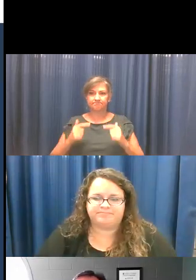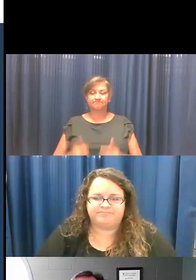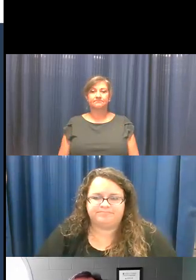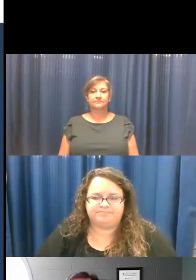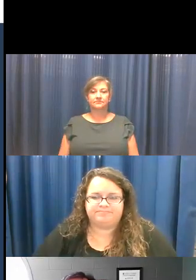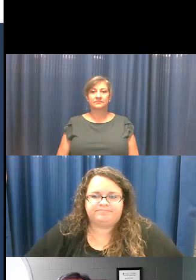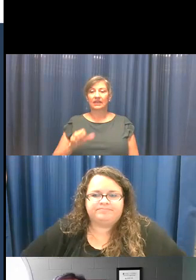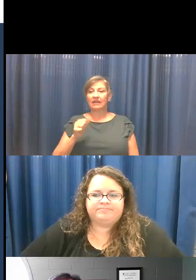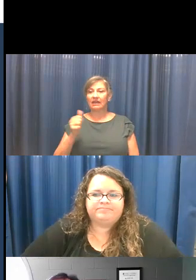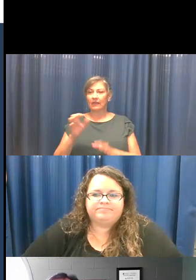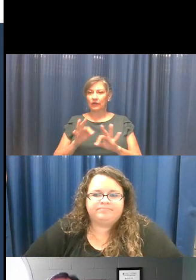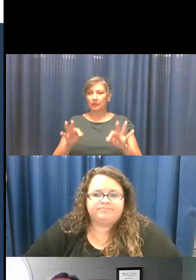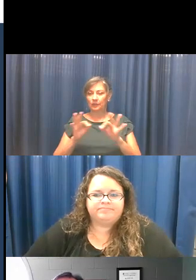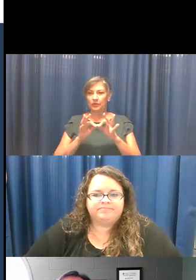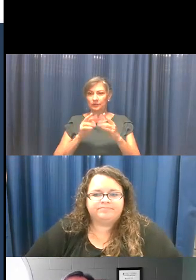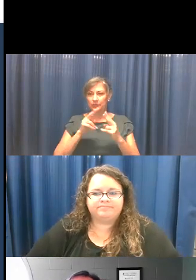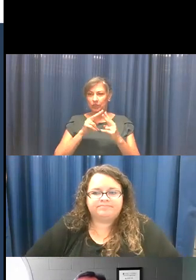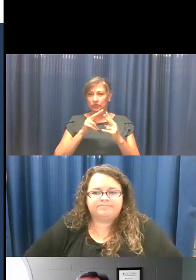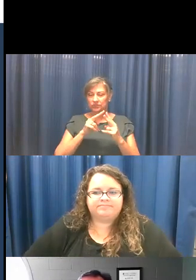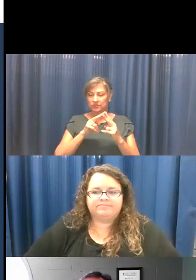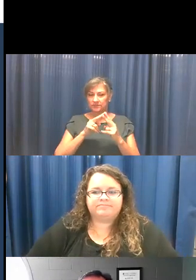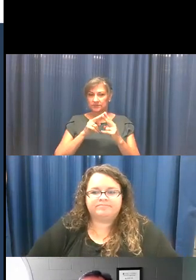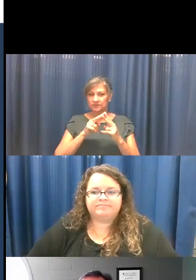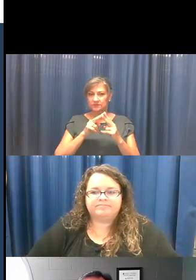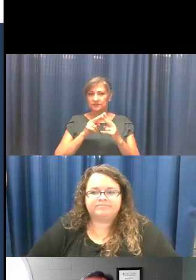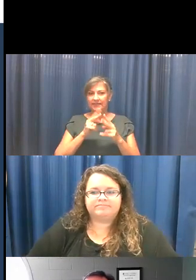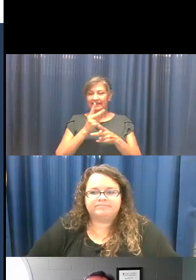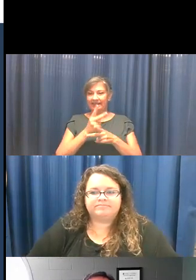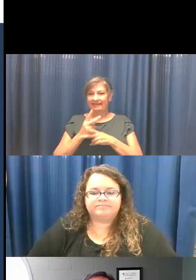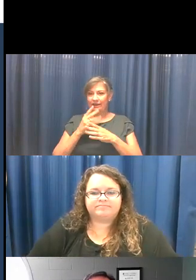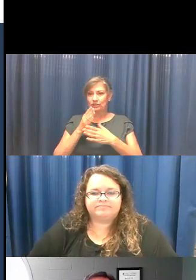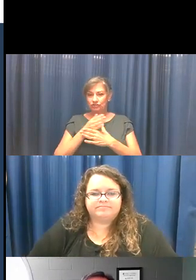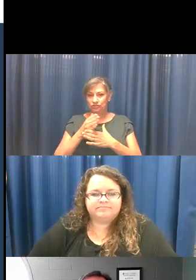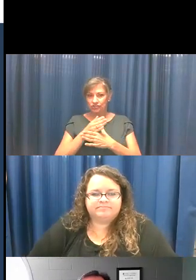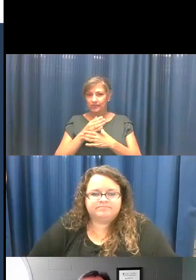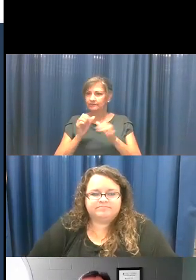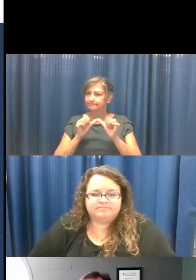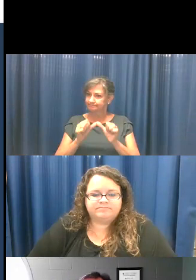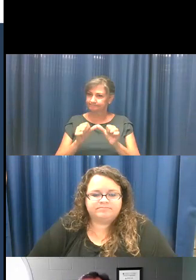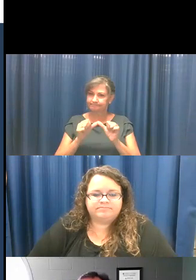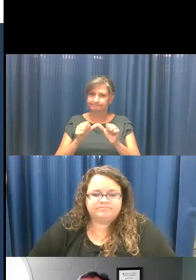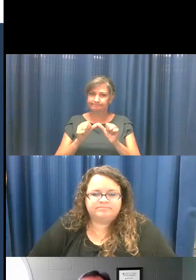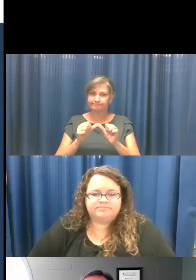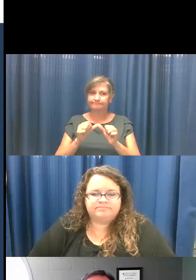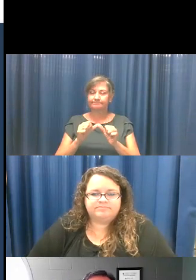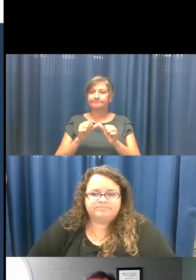Other key partnerships for us that are Care and Share partnership is ongoing. Care and Share now for years